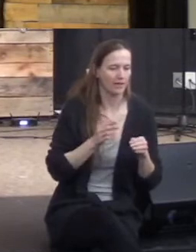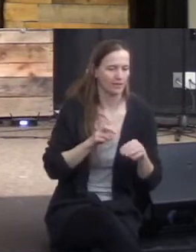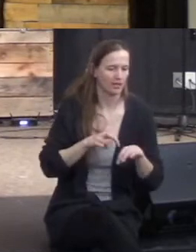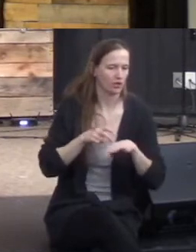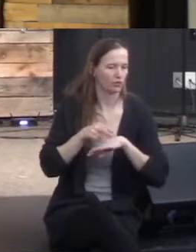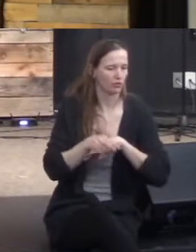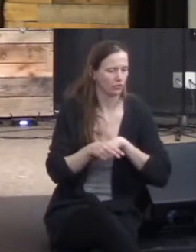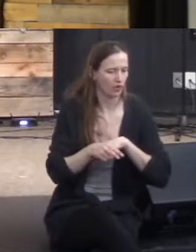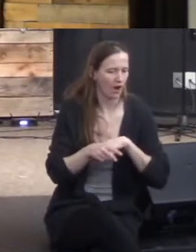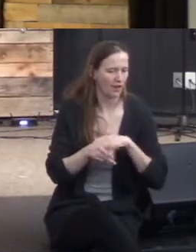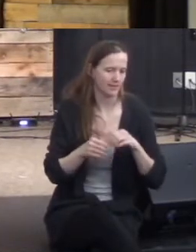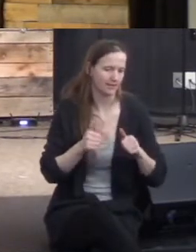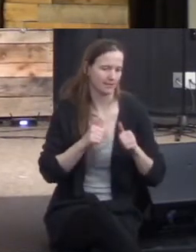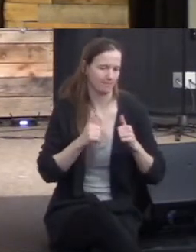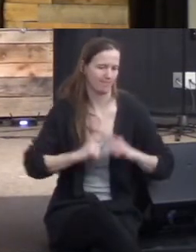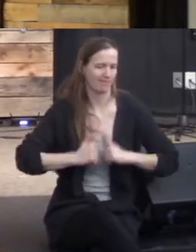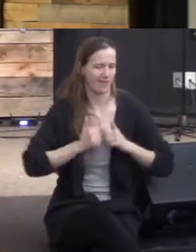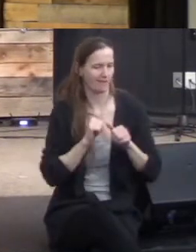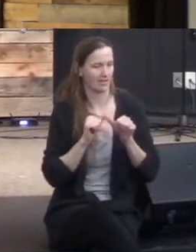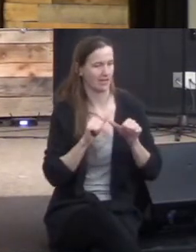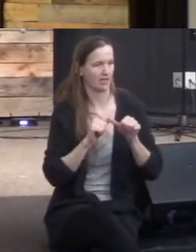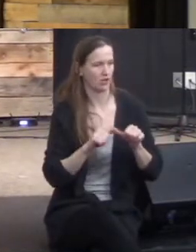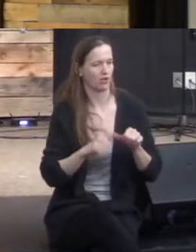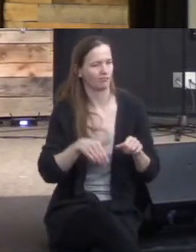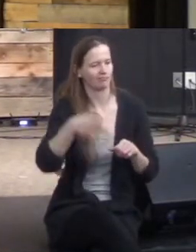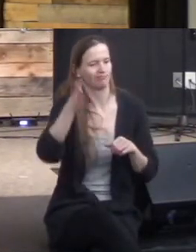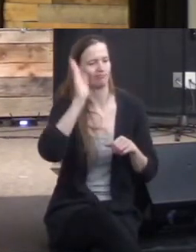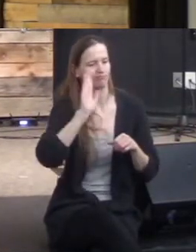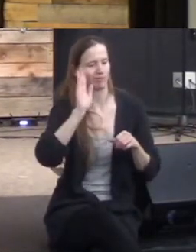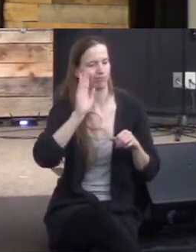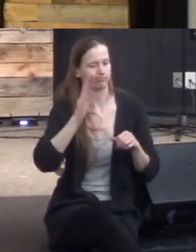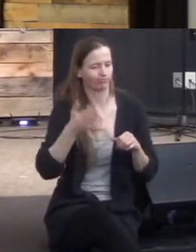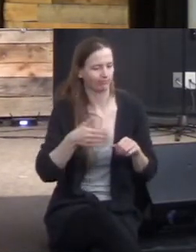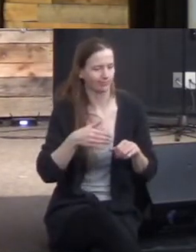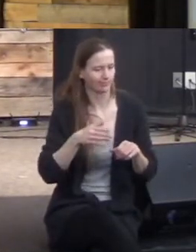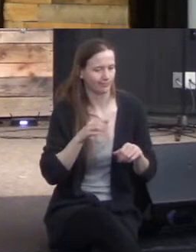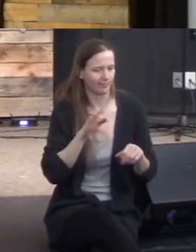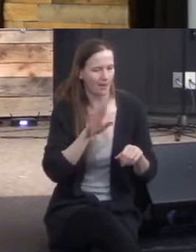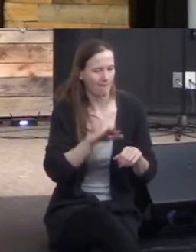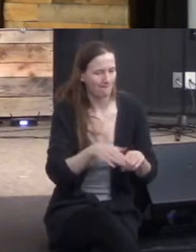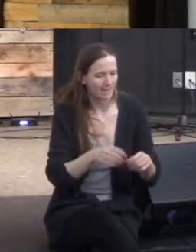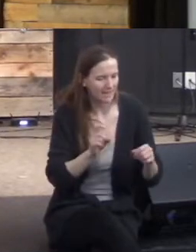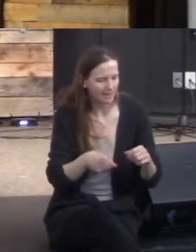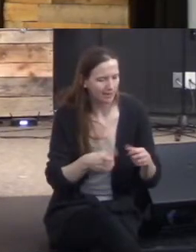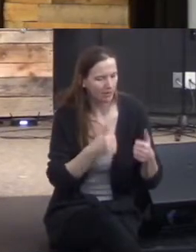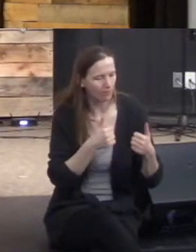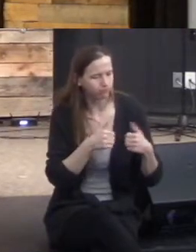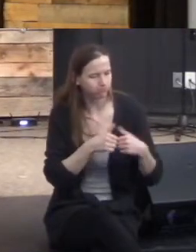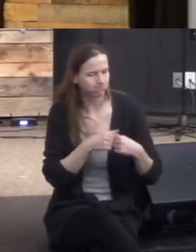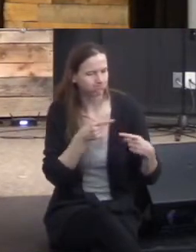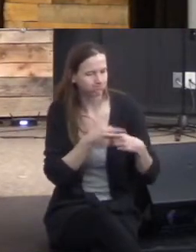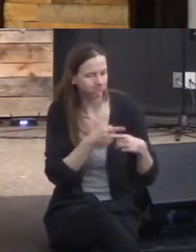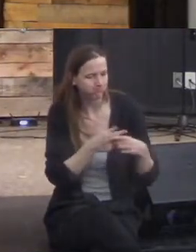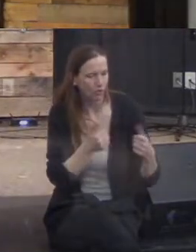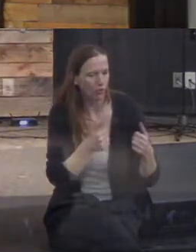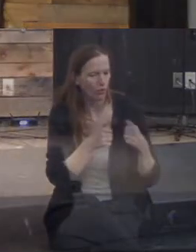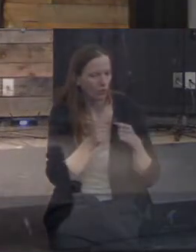This is our story, but the results of it are the same. You will get a new name.